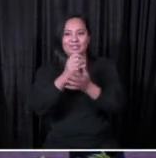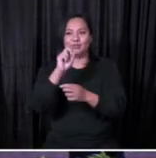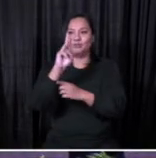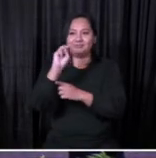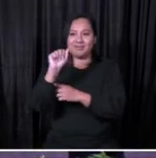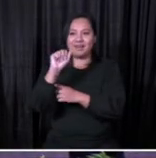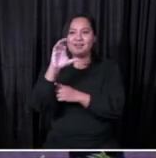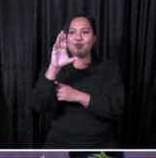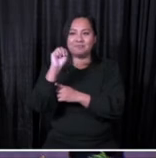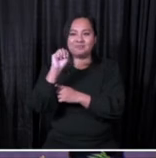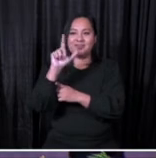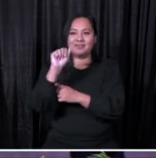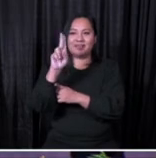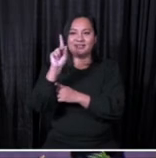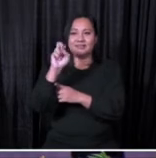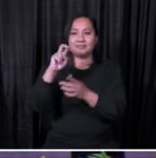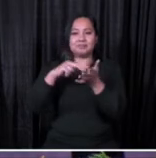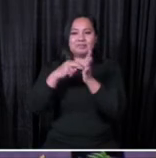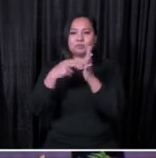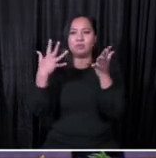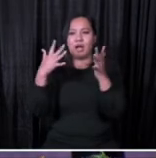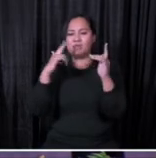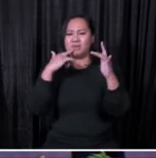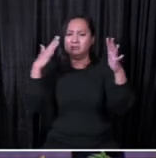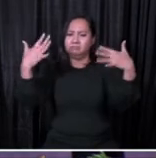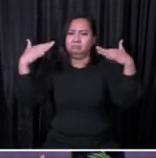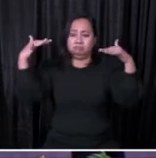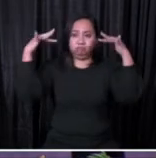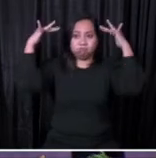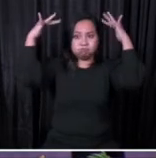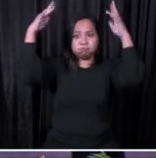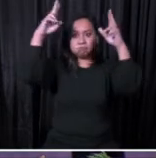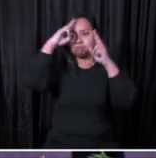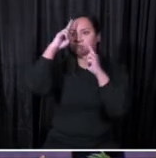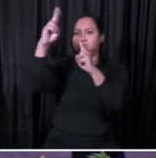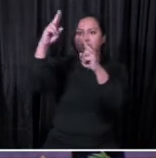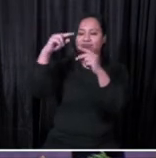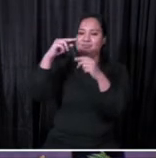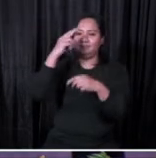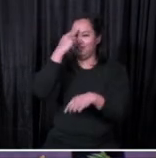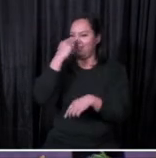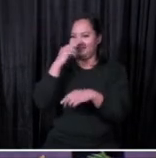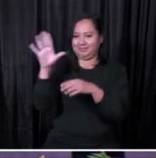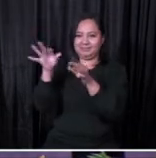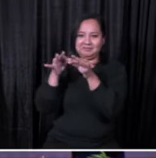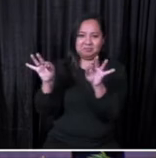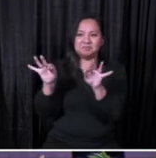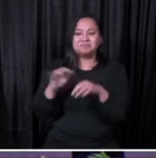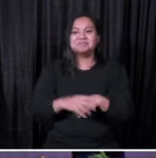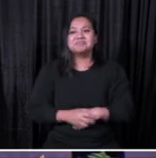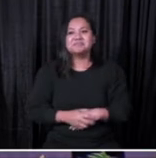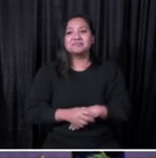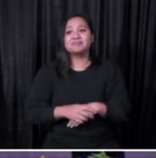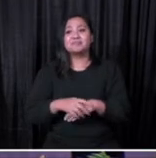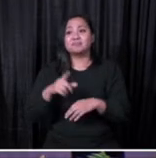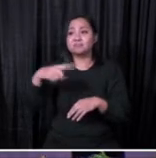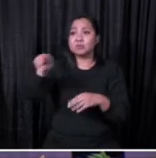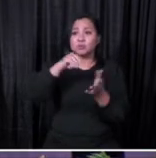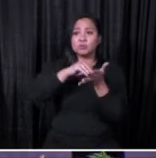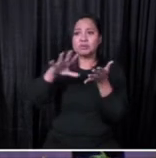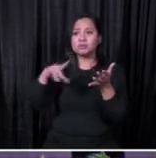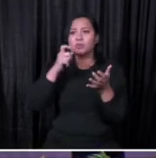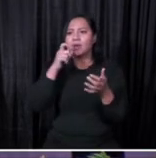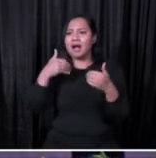means highest praise in Latin. It's reserved for the students with the very highest grades, those who have a grade